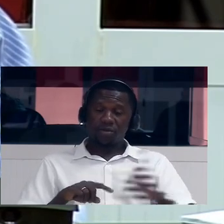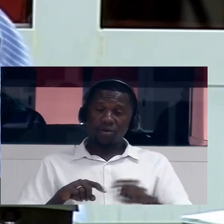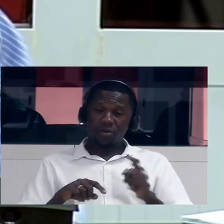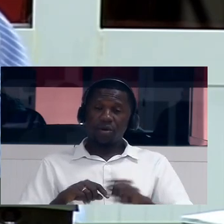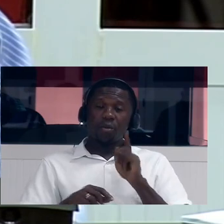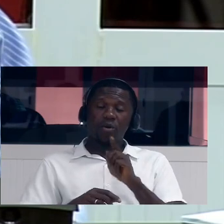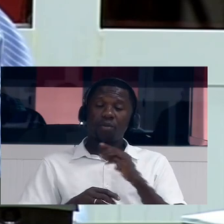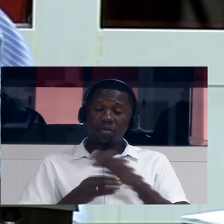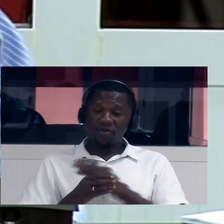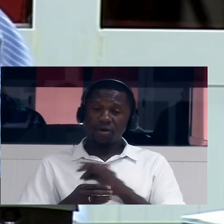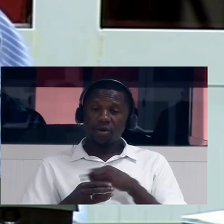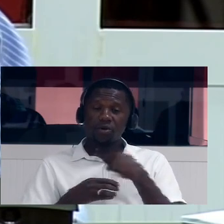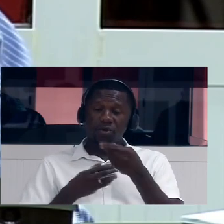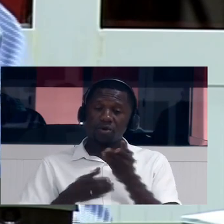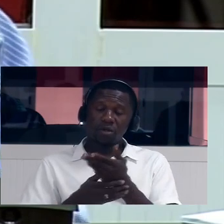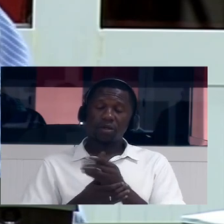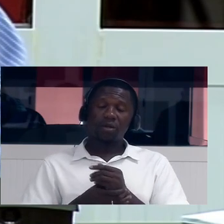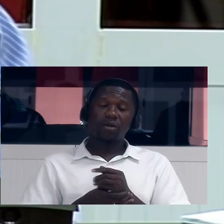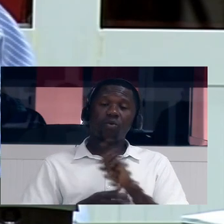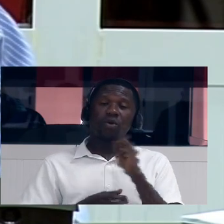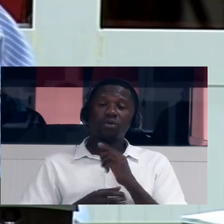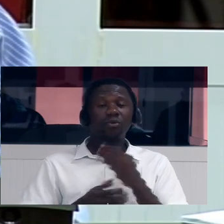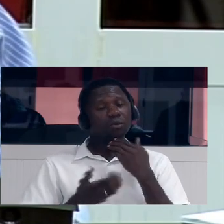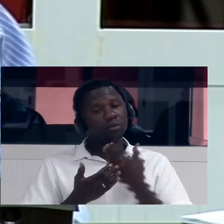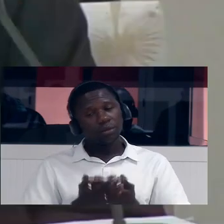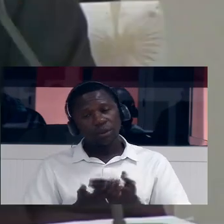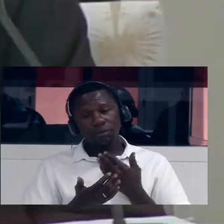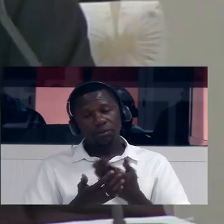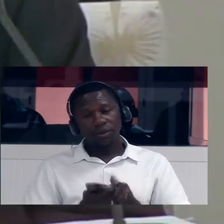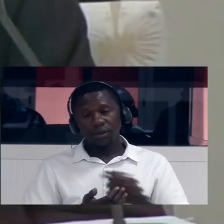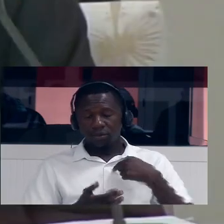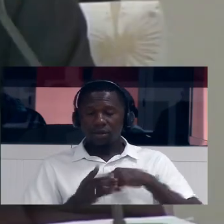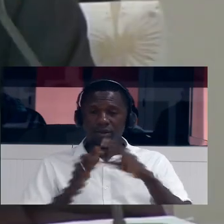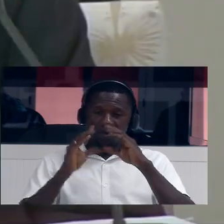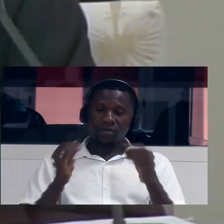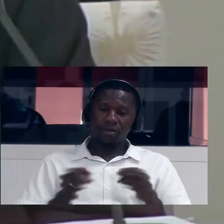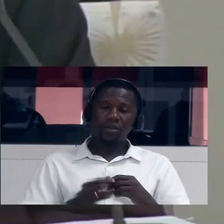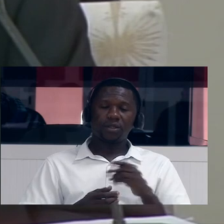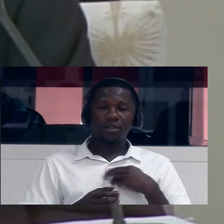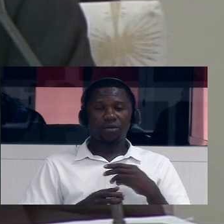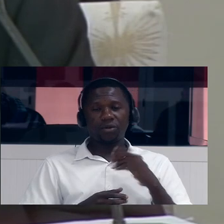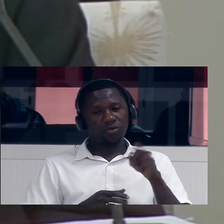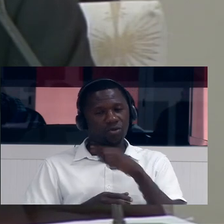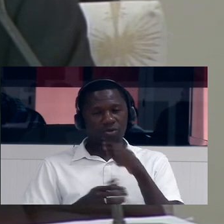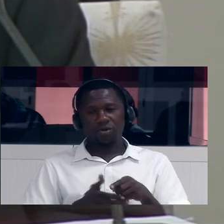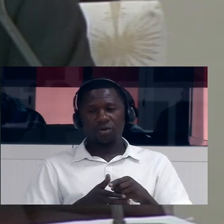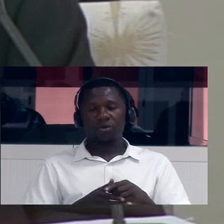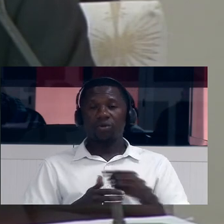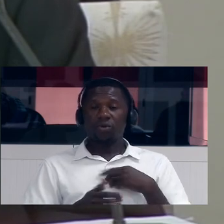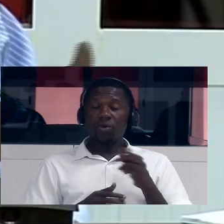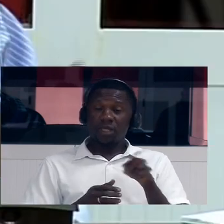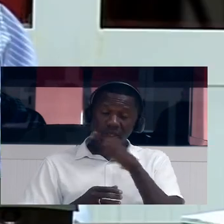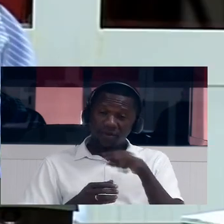before I go into that, what is your plea in my office? He said he was guilty. I said, so you are guilty of the fact that you've not been coming to